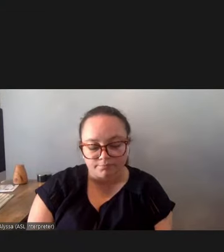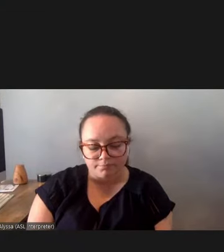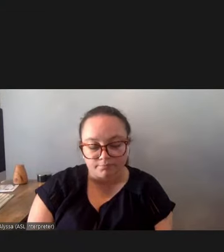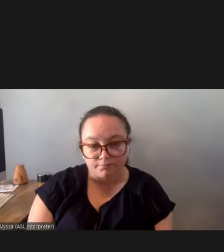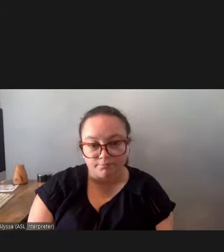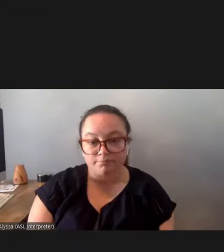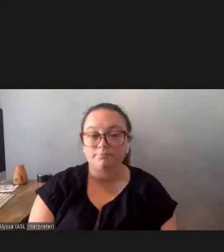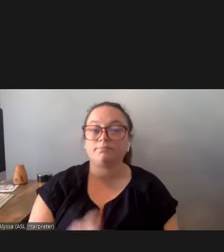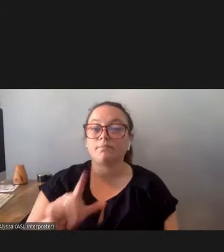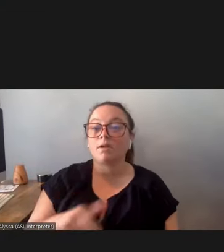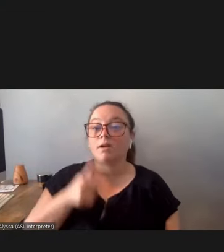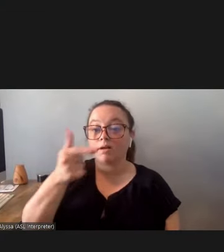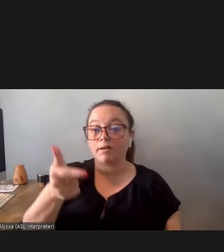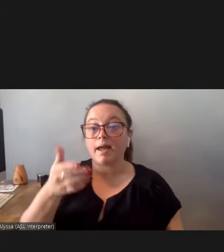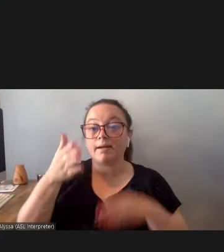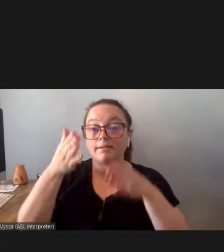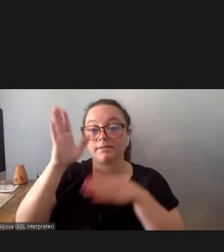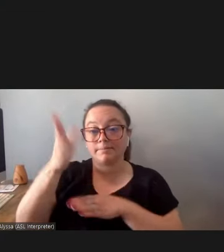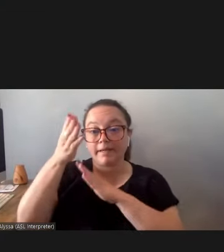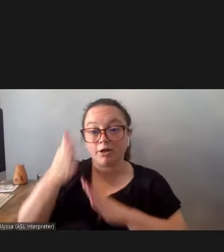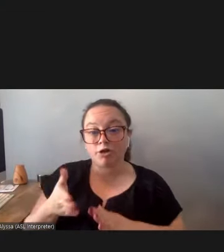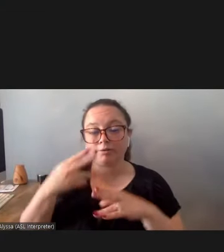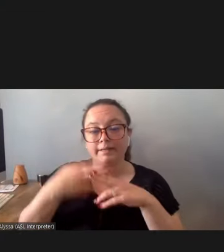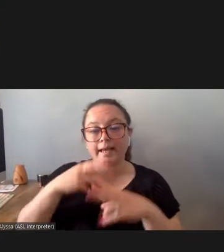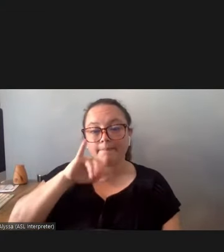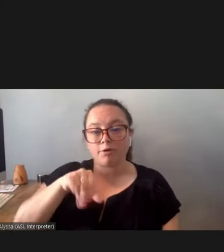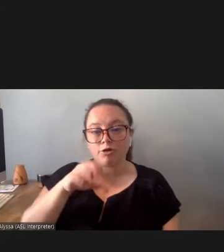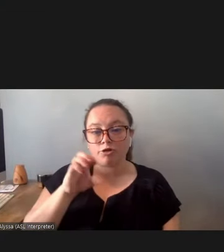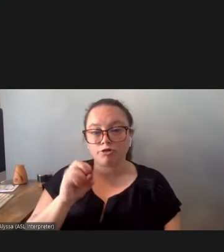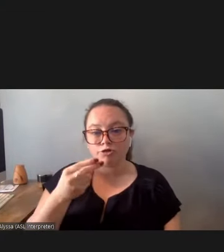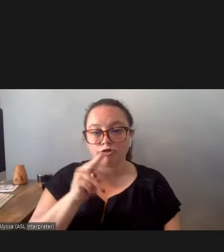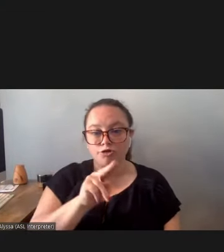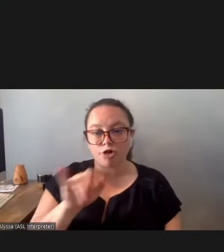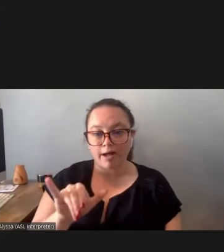Our next speaker will be Johnny King.